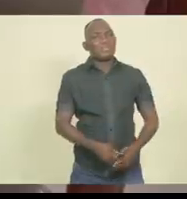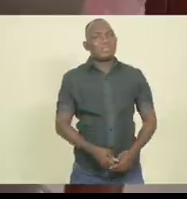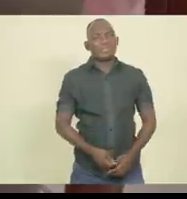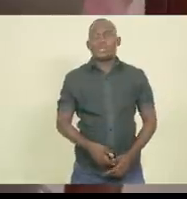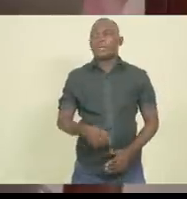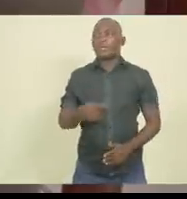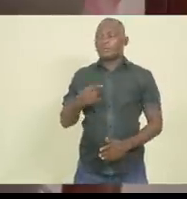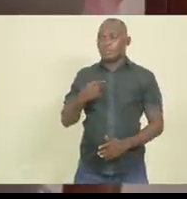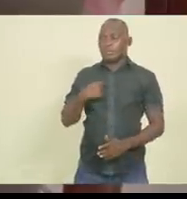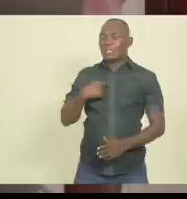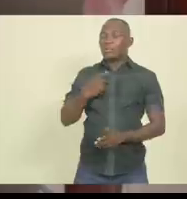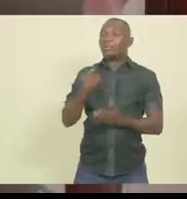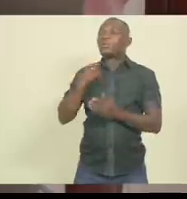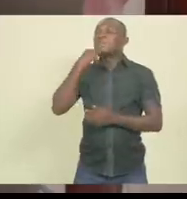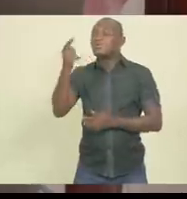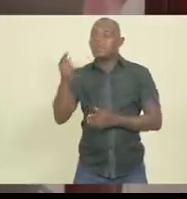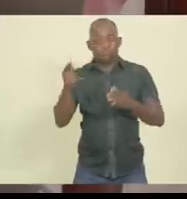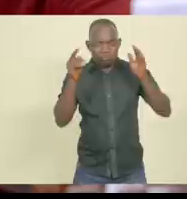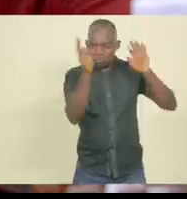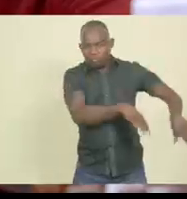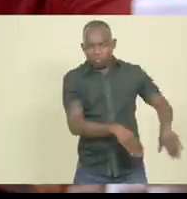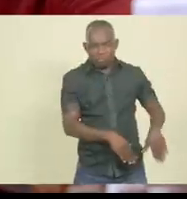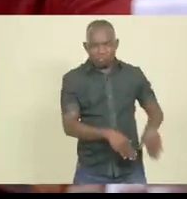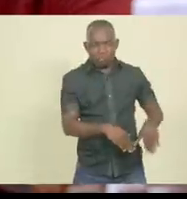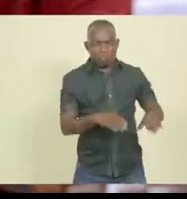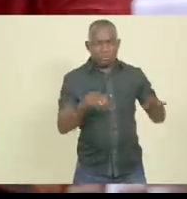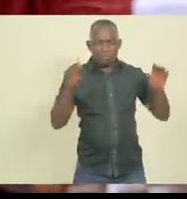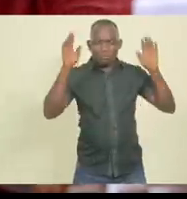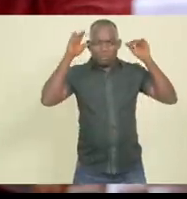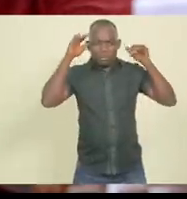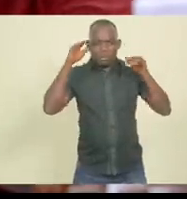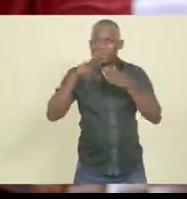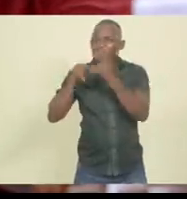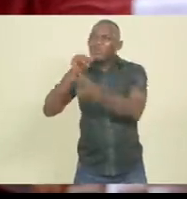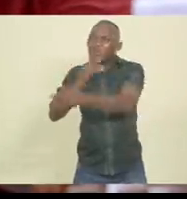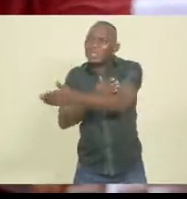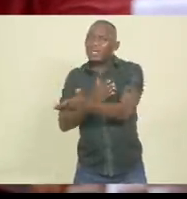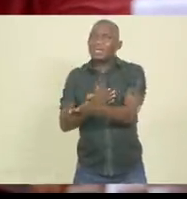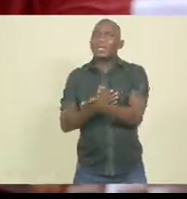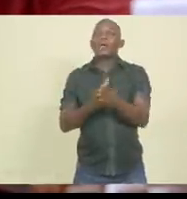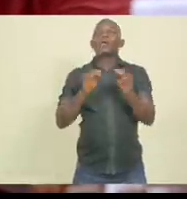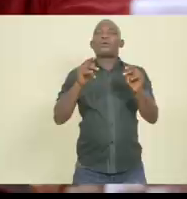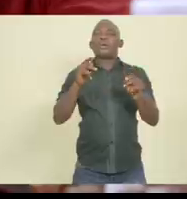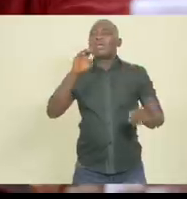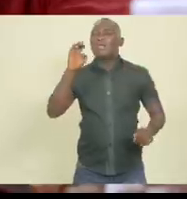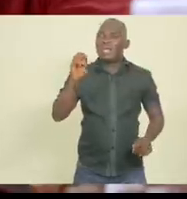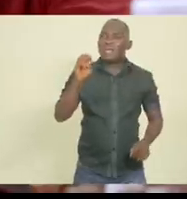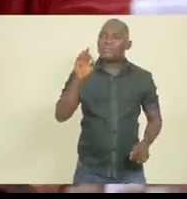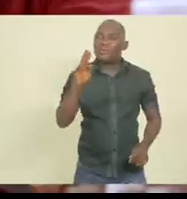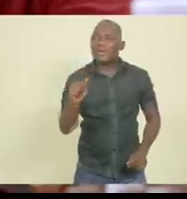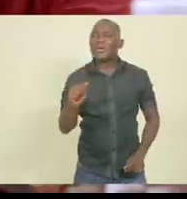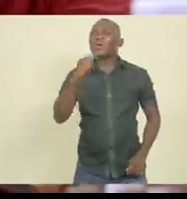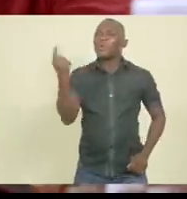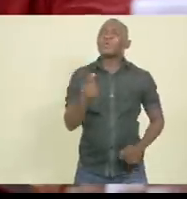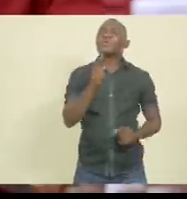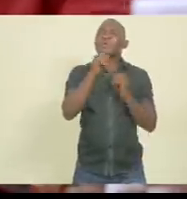I just wanted to tell you that. I don't want to hear it. But it's about our daughter, Efwa. It's always about Efwa.